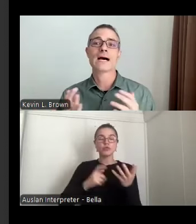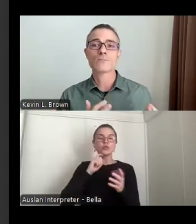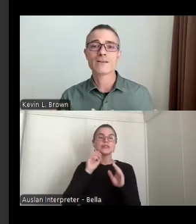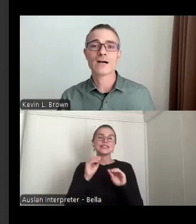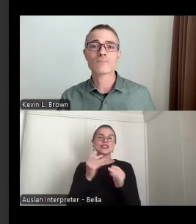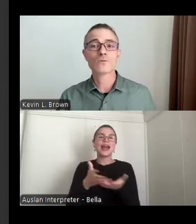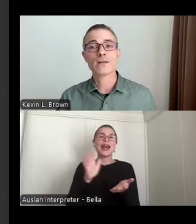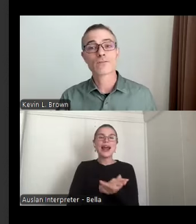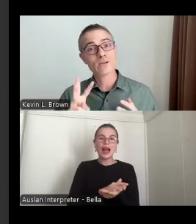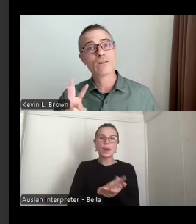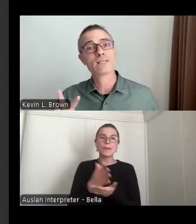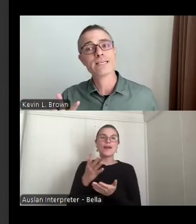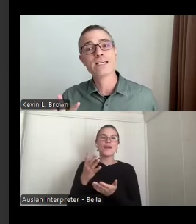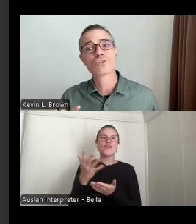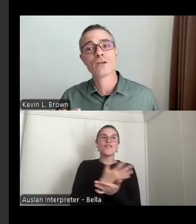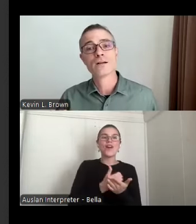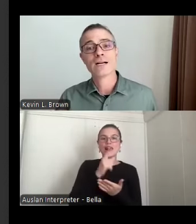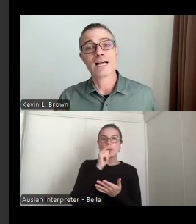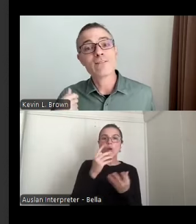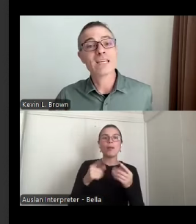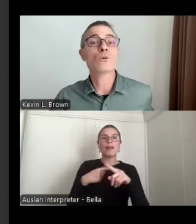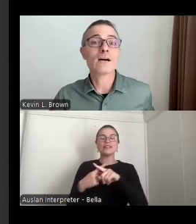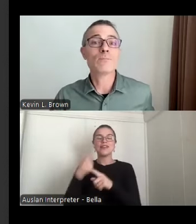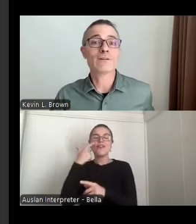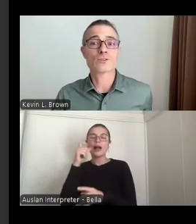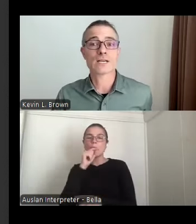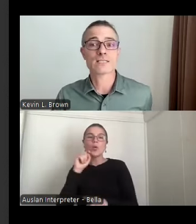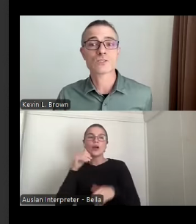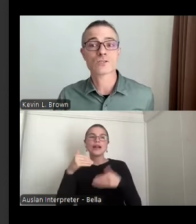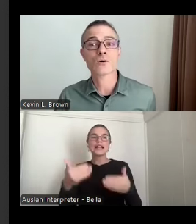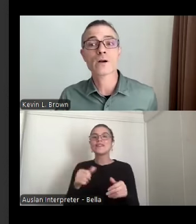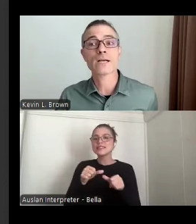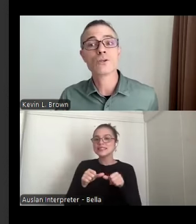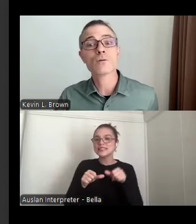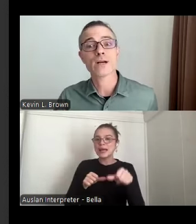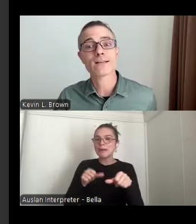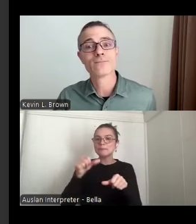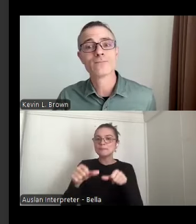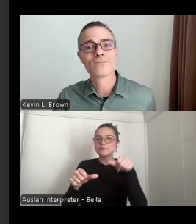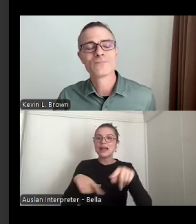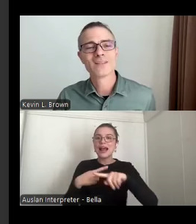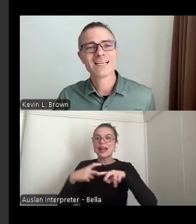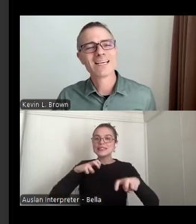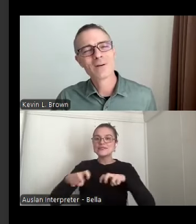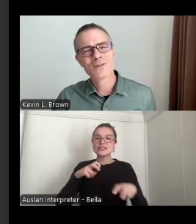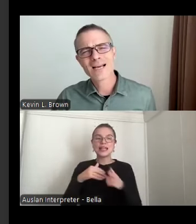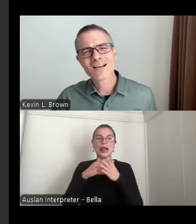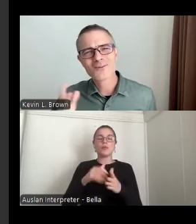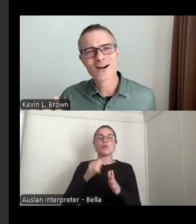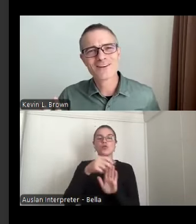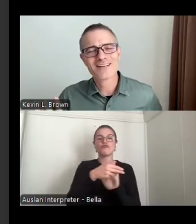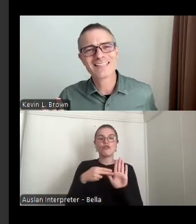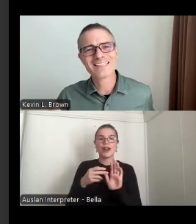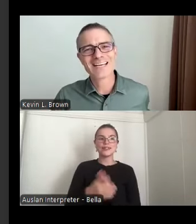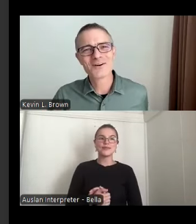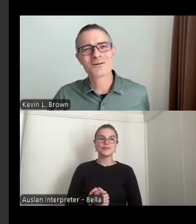then how to be findable with 3 laws each. I'll even give you a couple of exercises to start working on your brand. And then about that